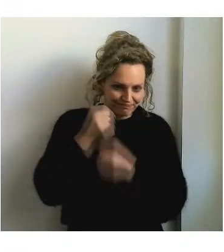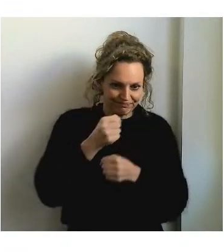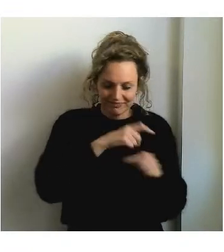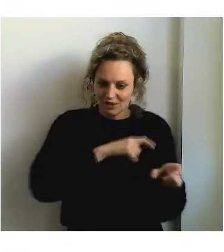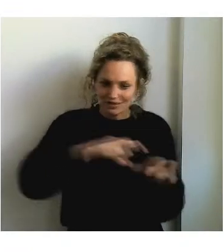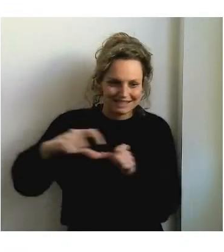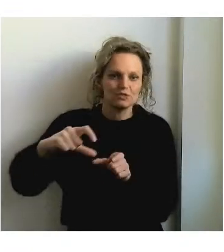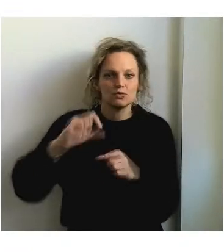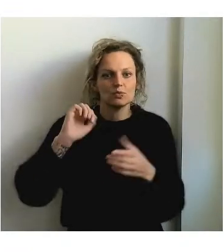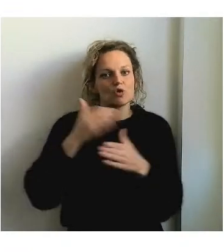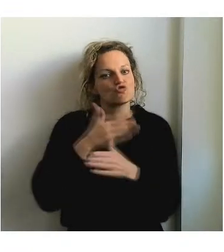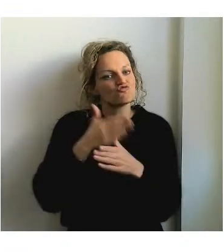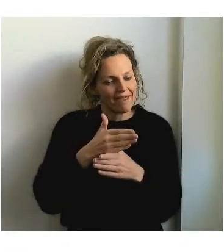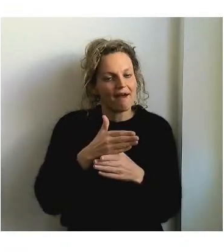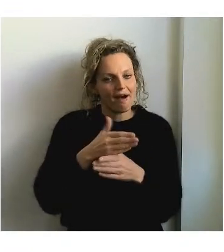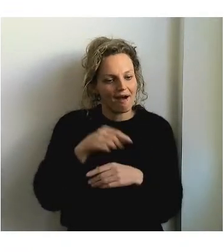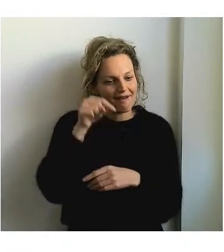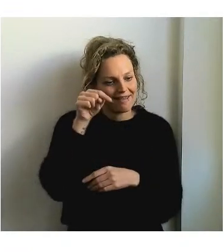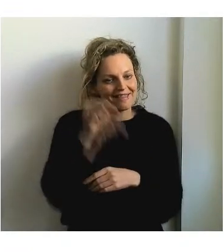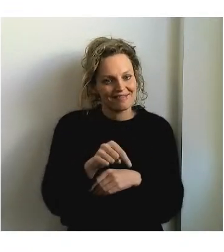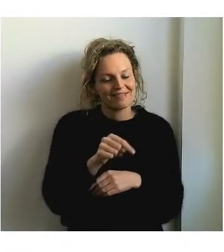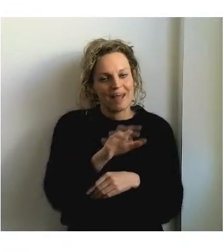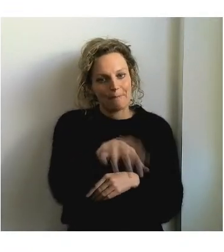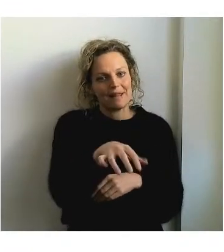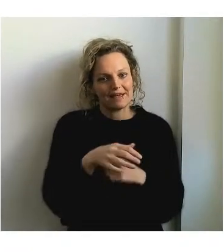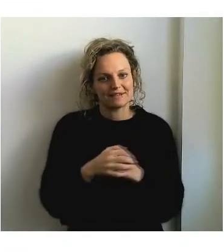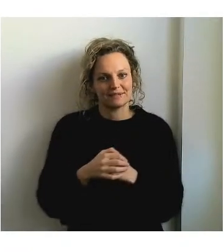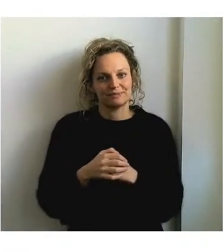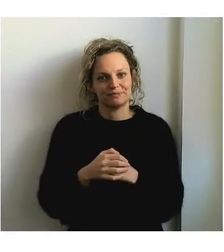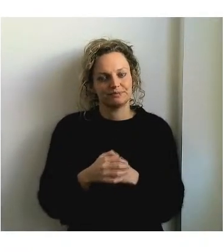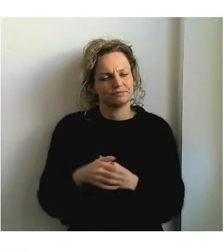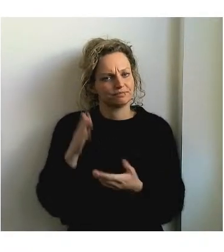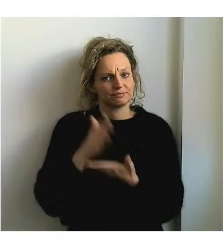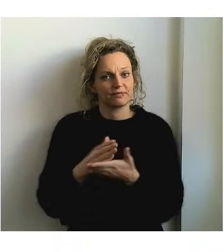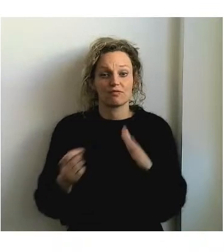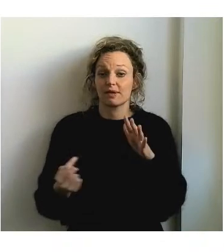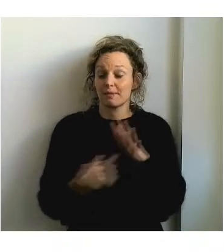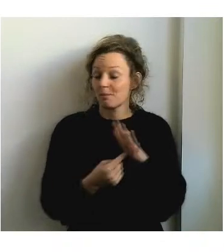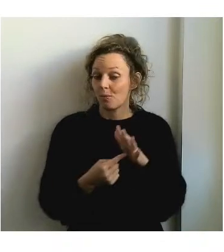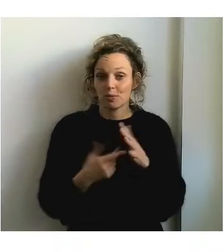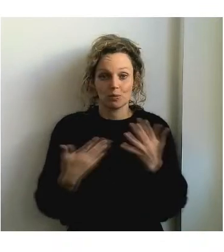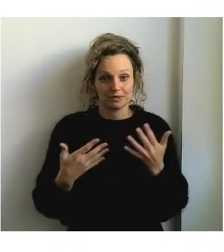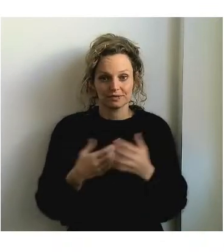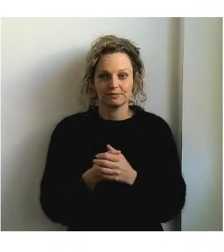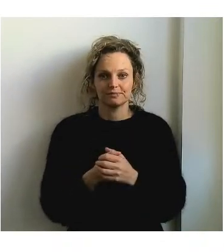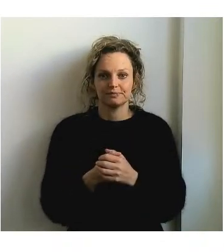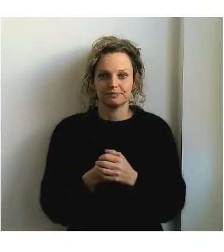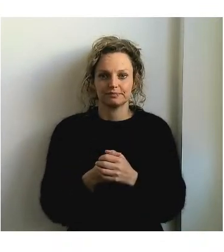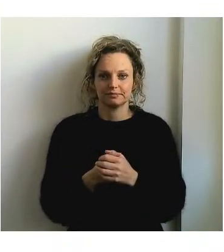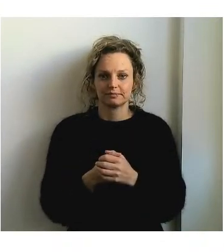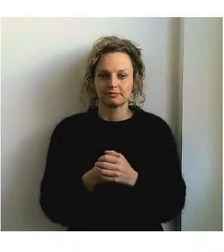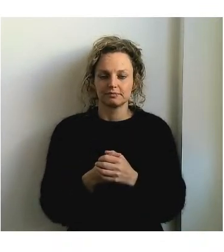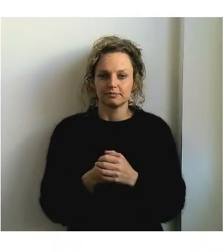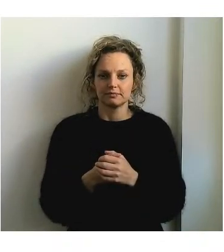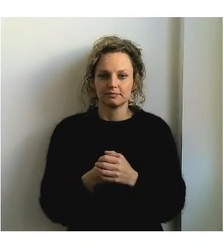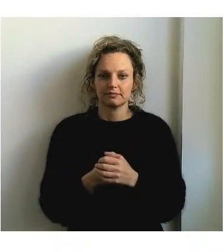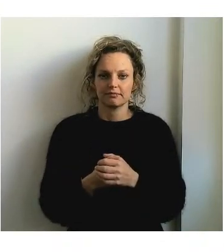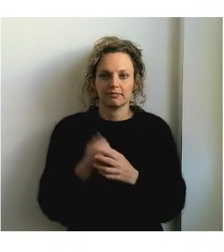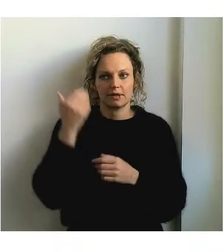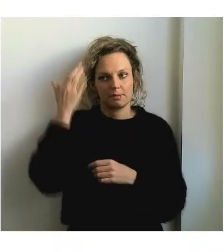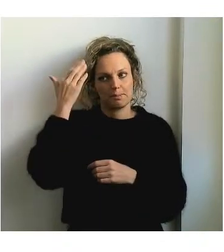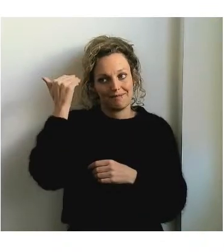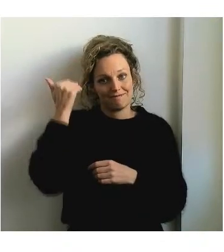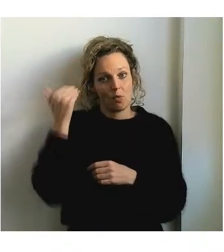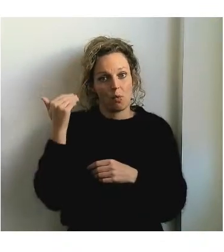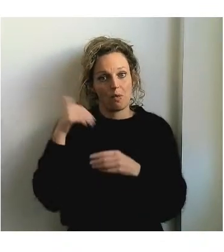progress in that space. So I think it is really important. I think one, from when I was just part of our disability network, to